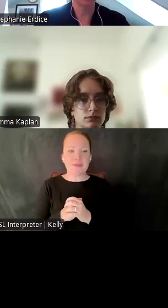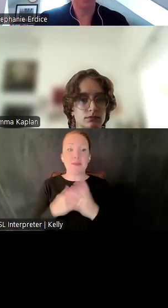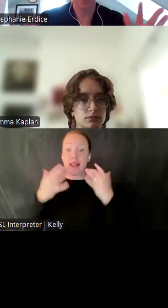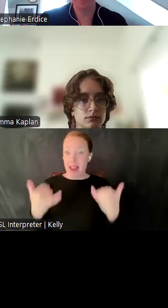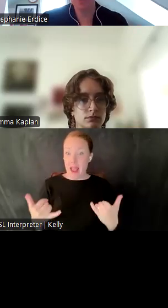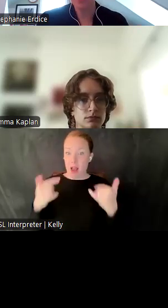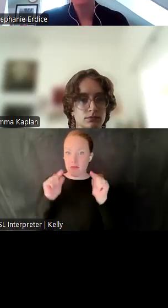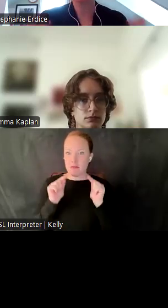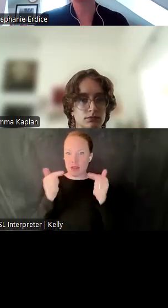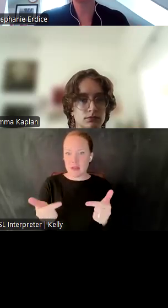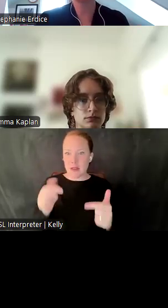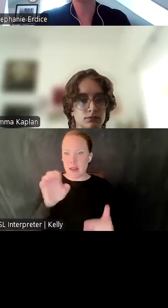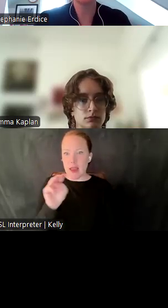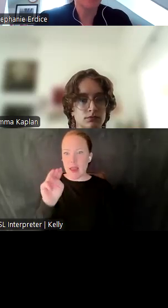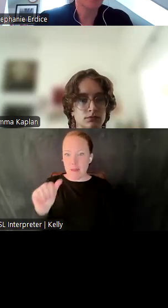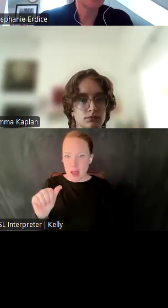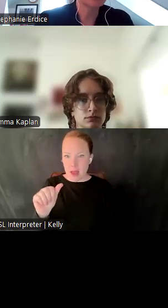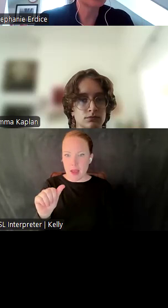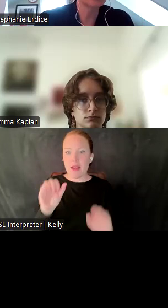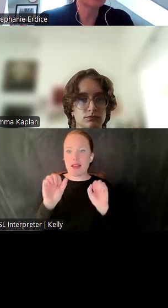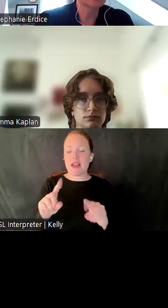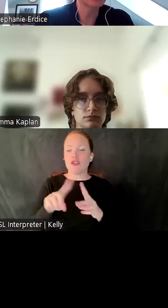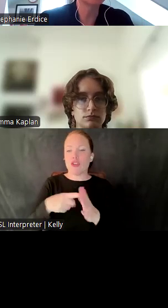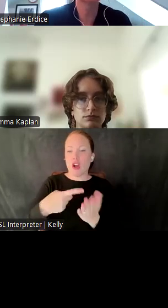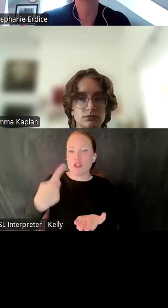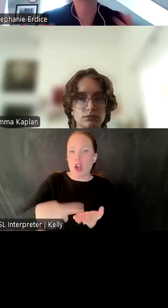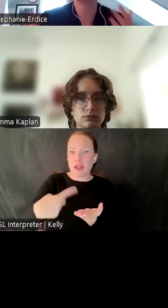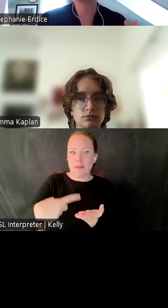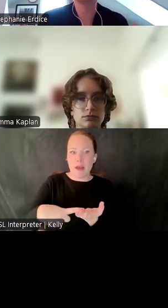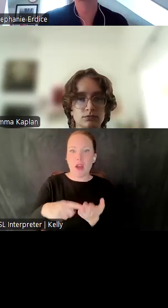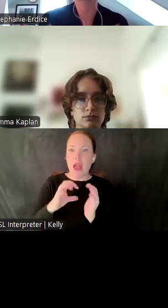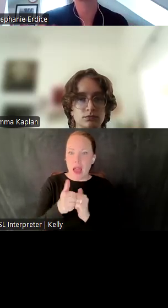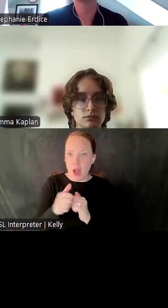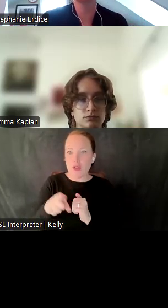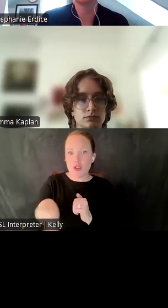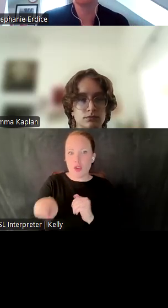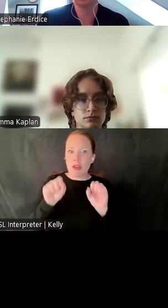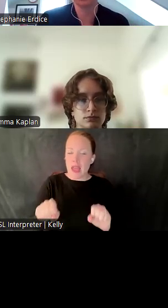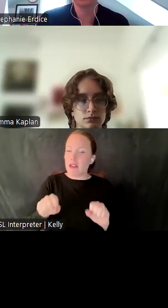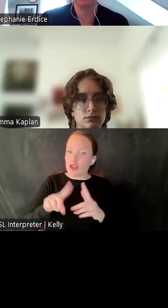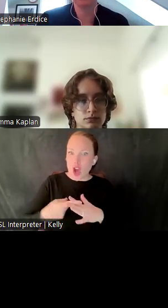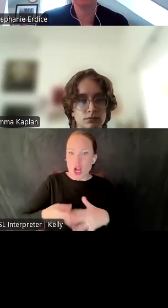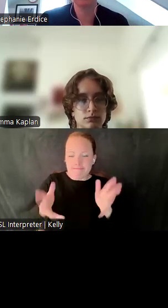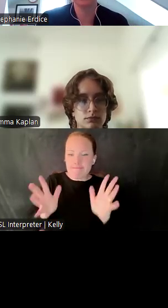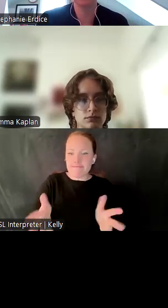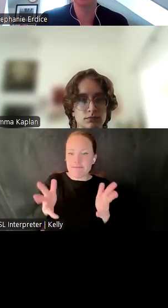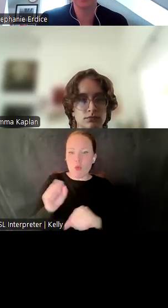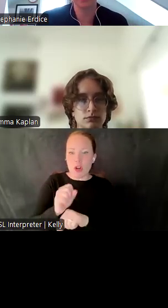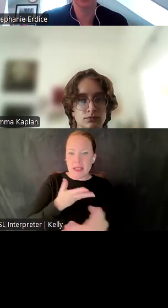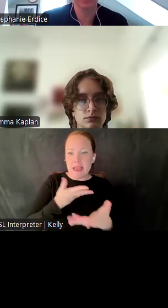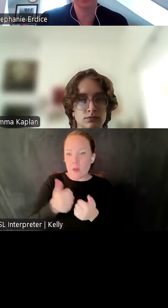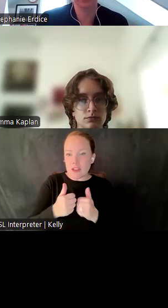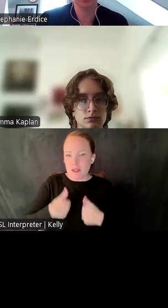over to Emma to start talking about how you can really start these conversations and really start to work with survivors and provide you